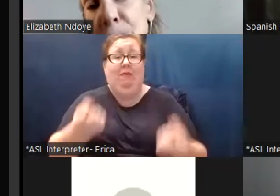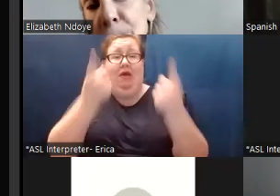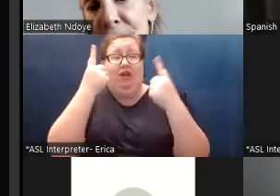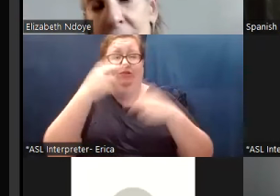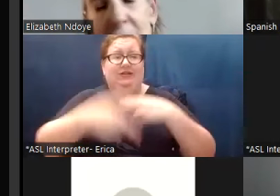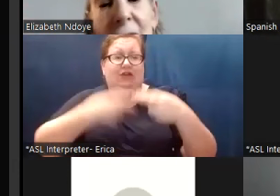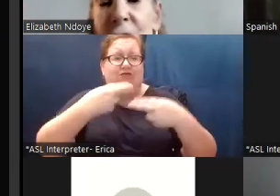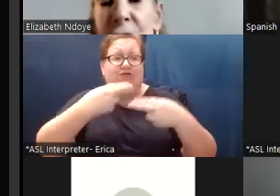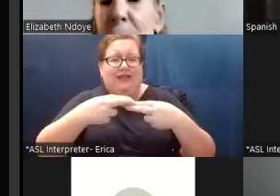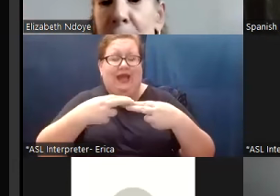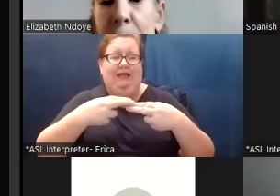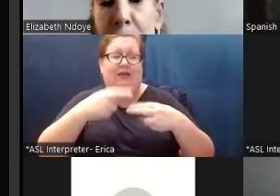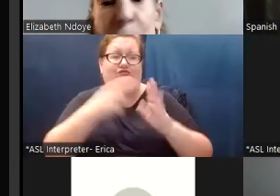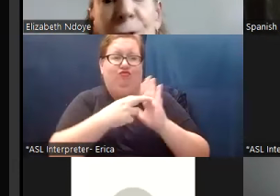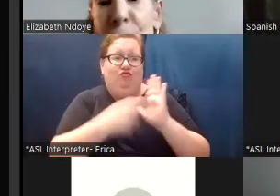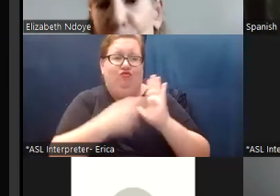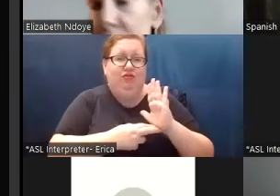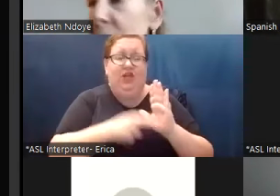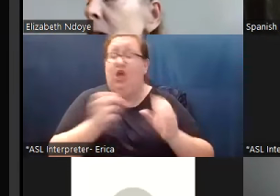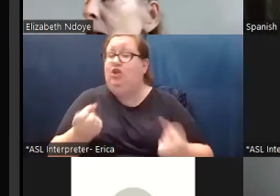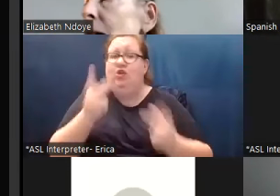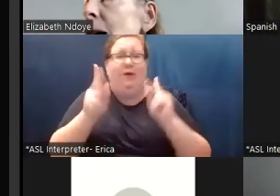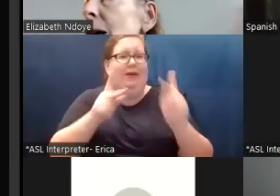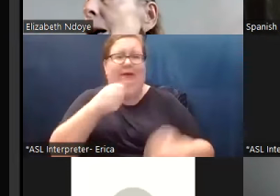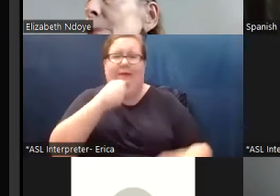recycling rules. So many people don't.